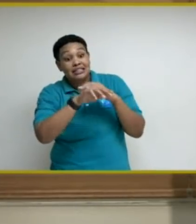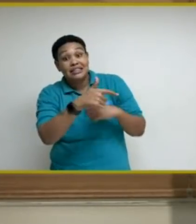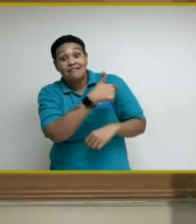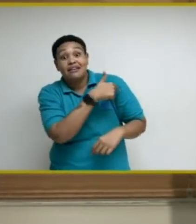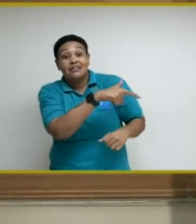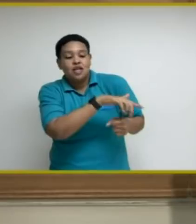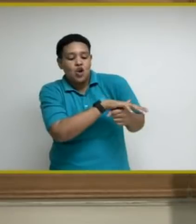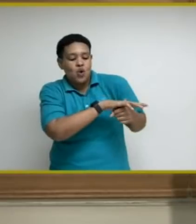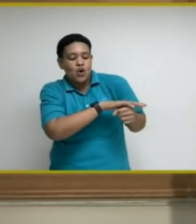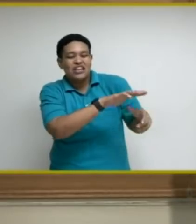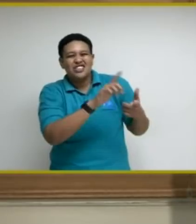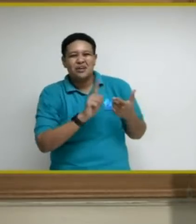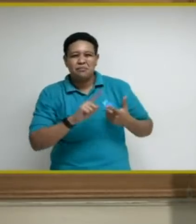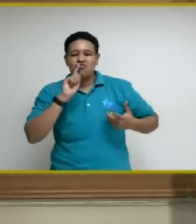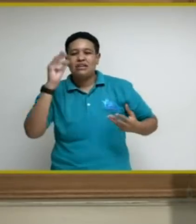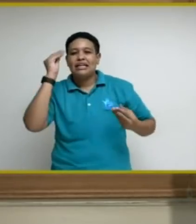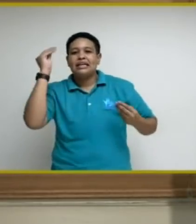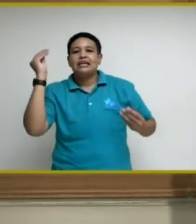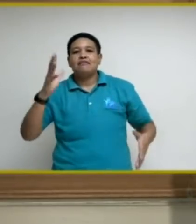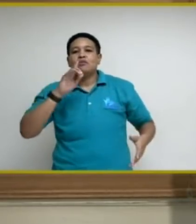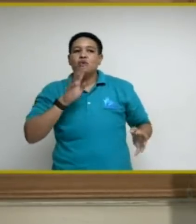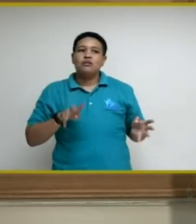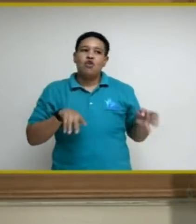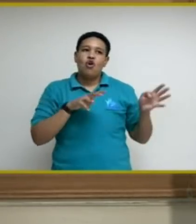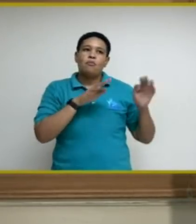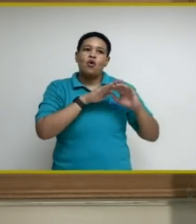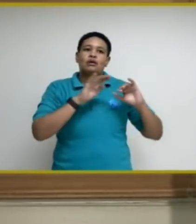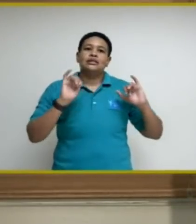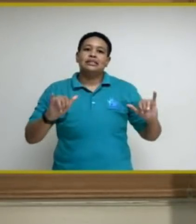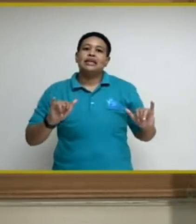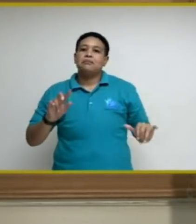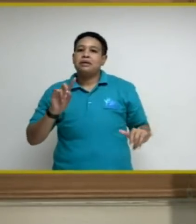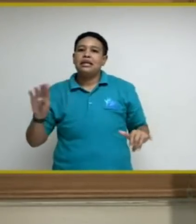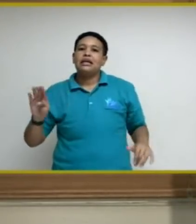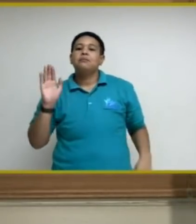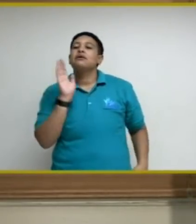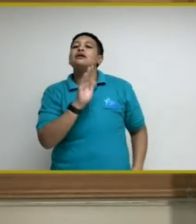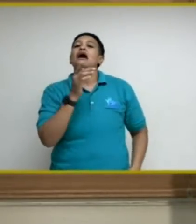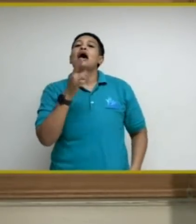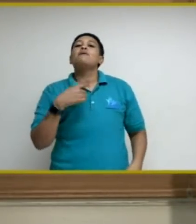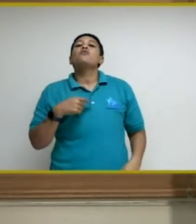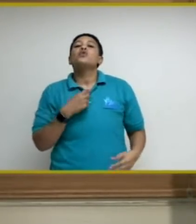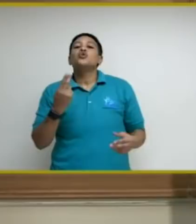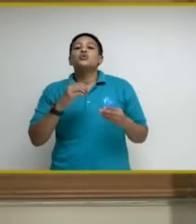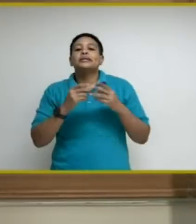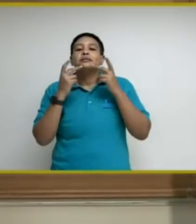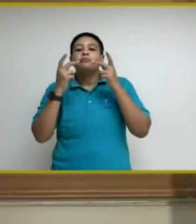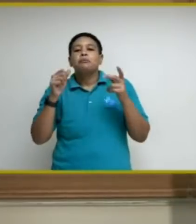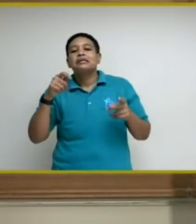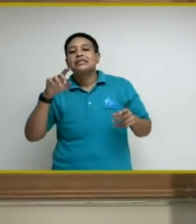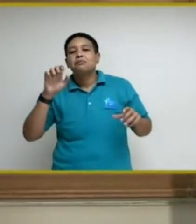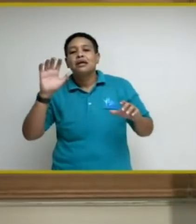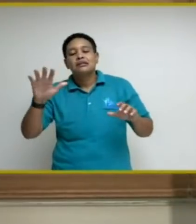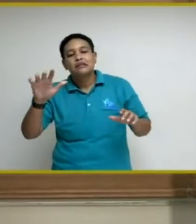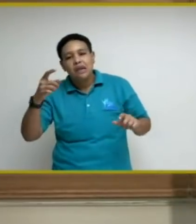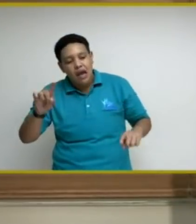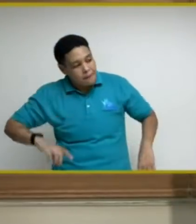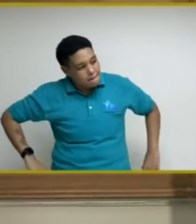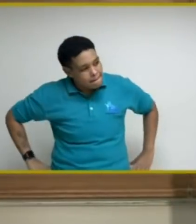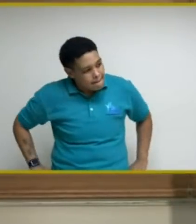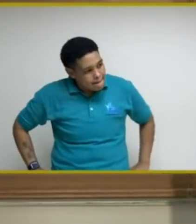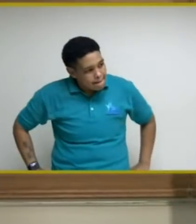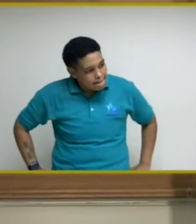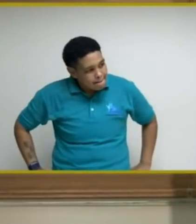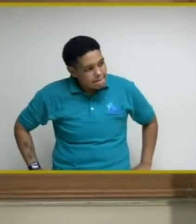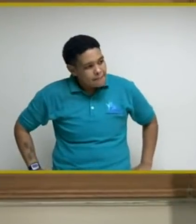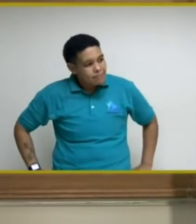these locations, and the information will be uploaded on the very same database that we use in the public space.